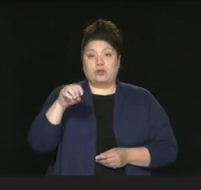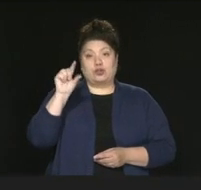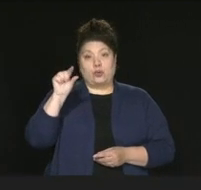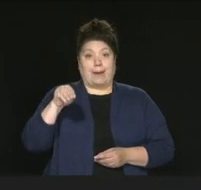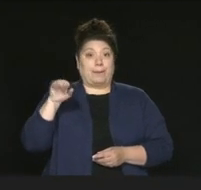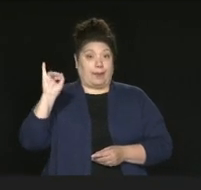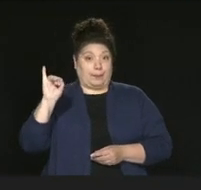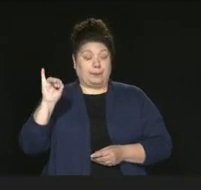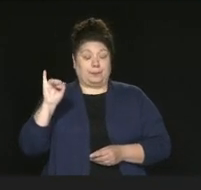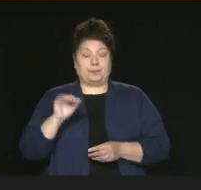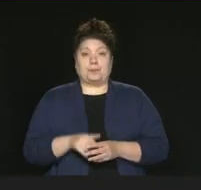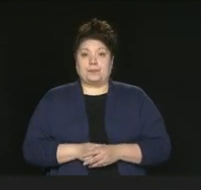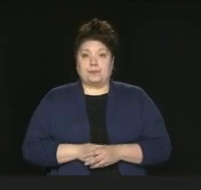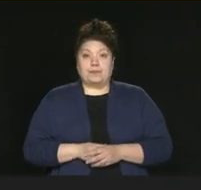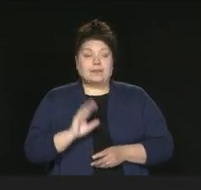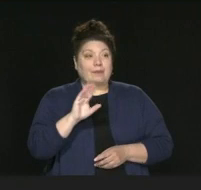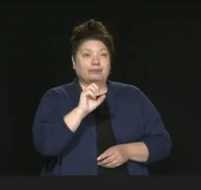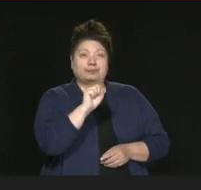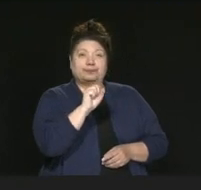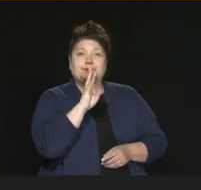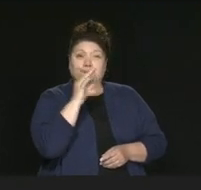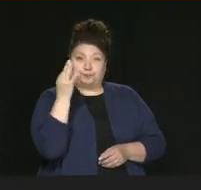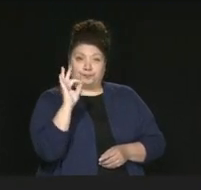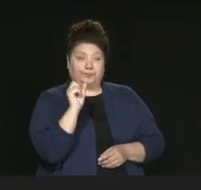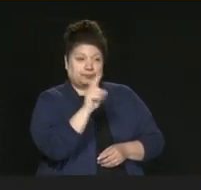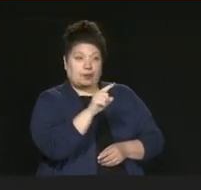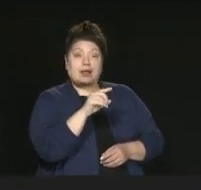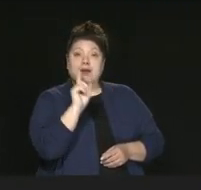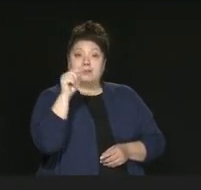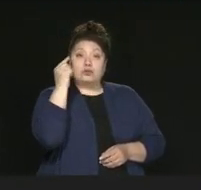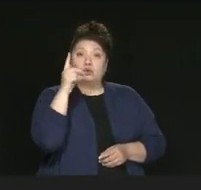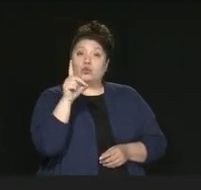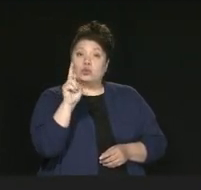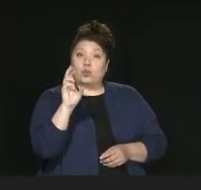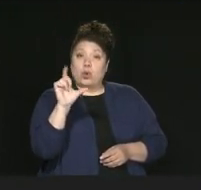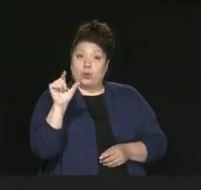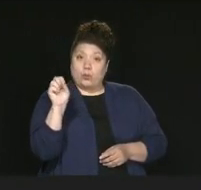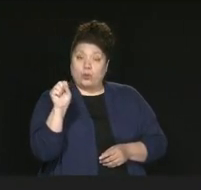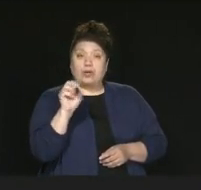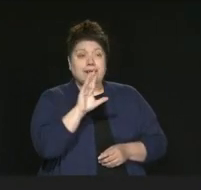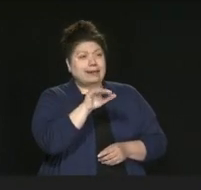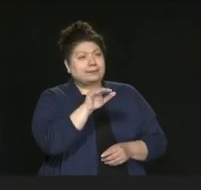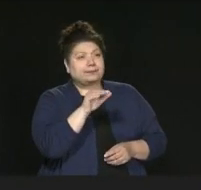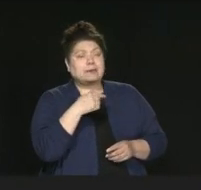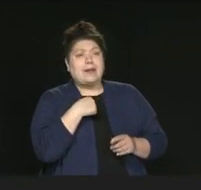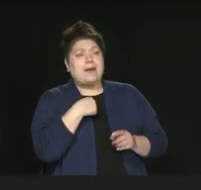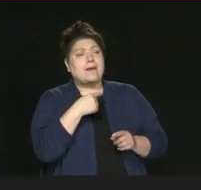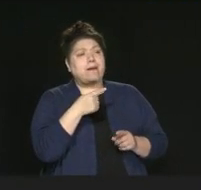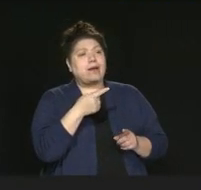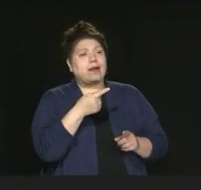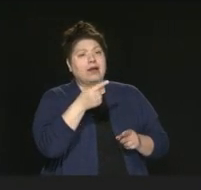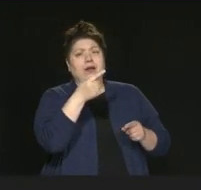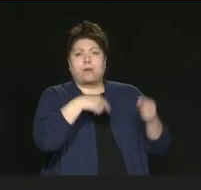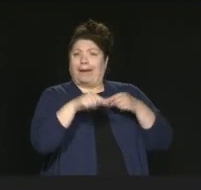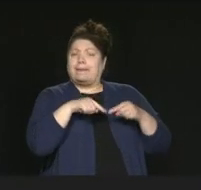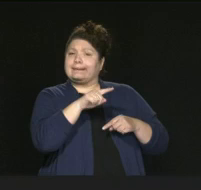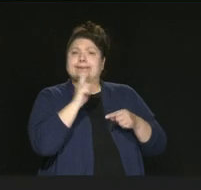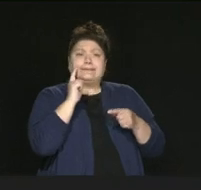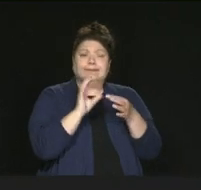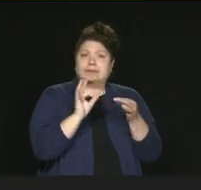Hello, my question is for Minister Duclos. I'd like to come back to the military assistance being sent to